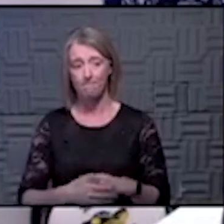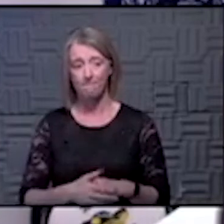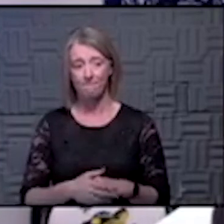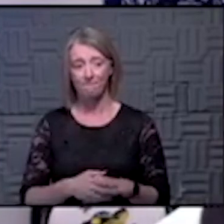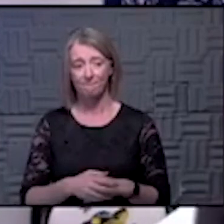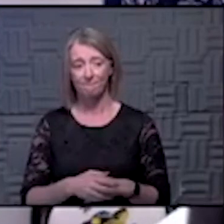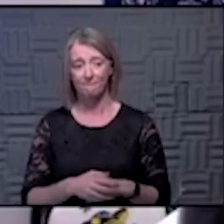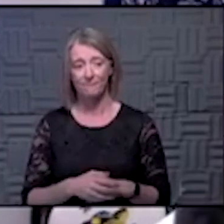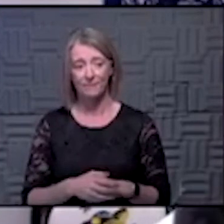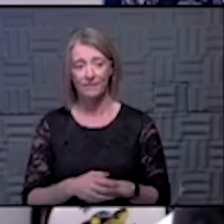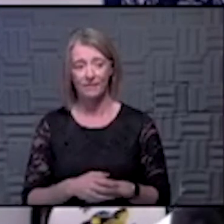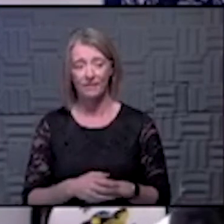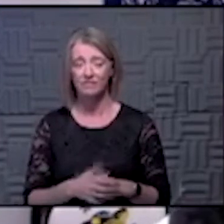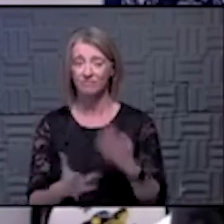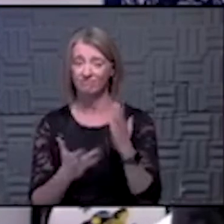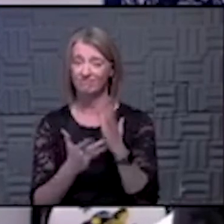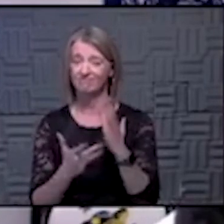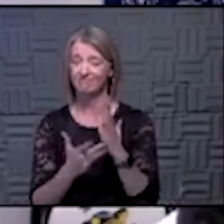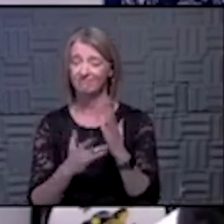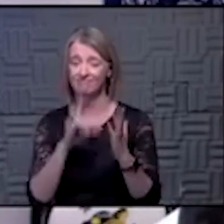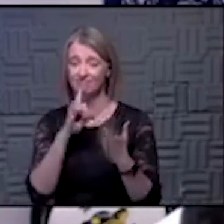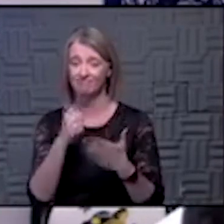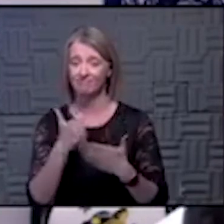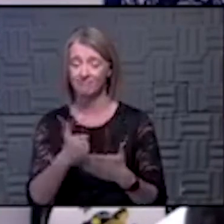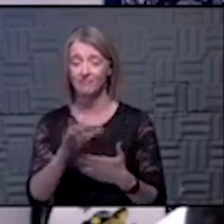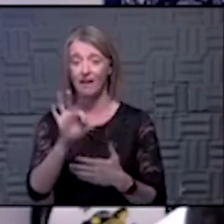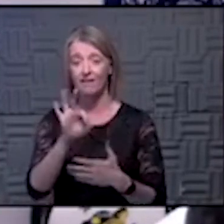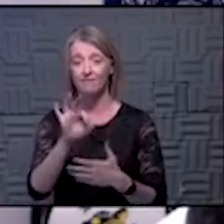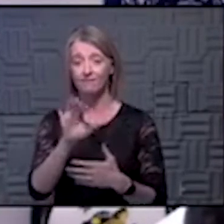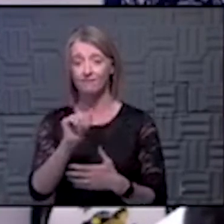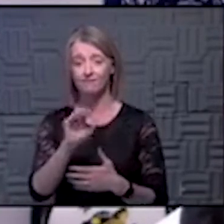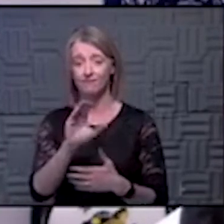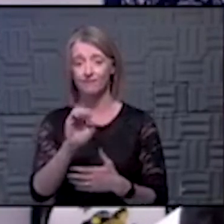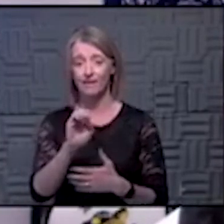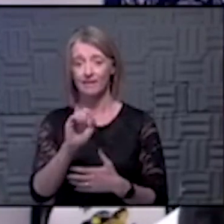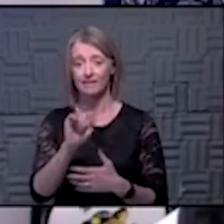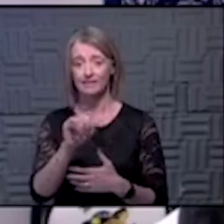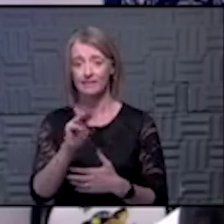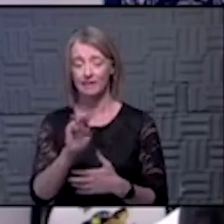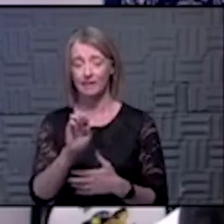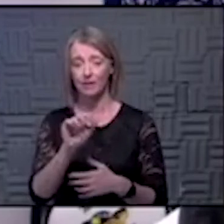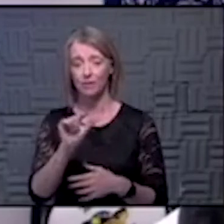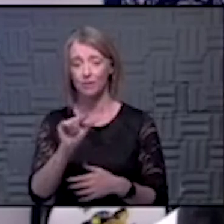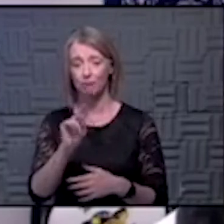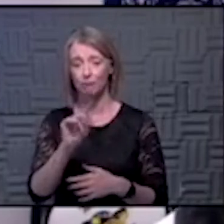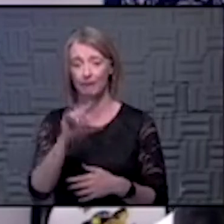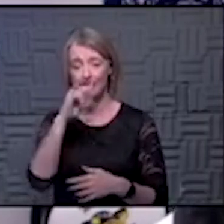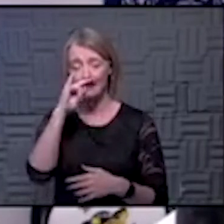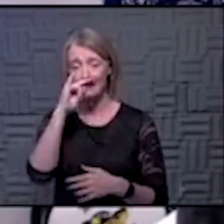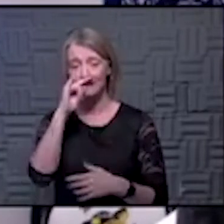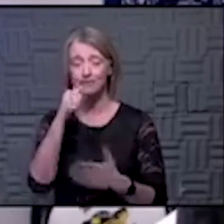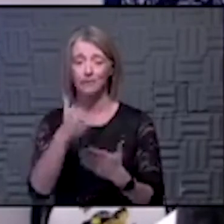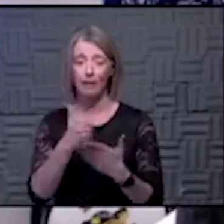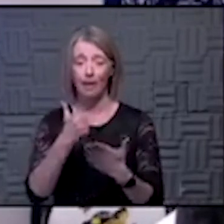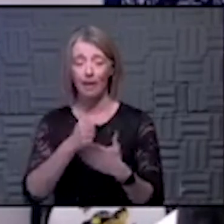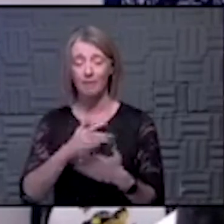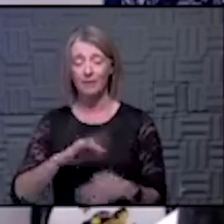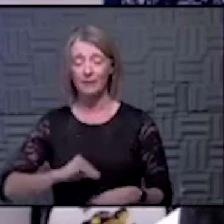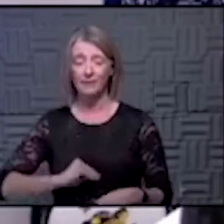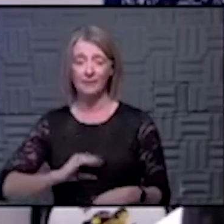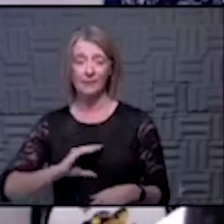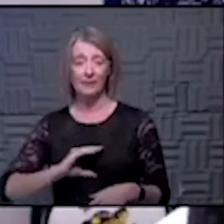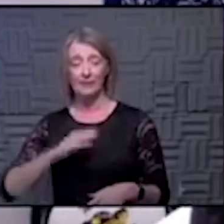I'd also say lean on technology. A good FaceTime session with the grandkids is always good for the soul.